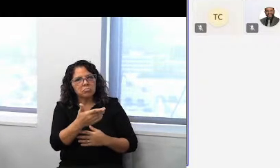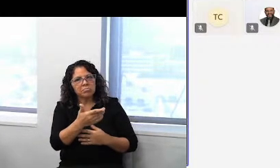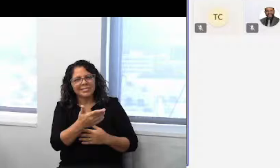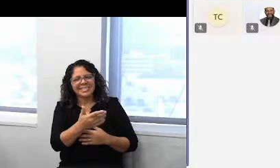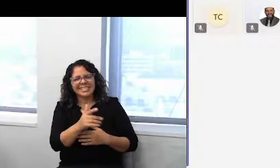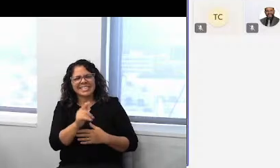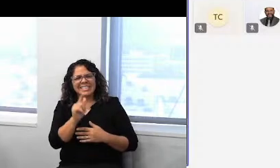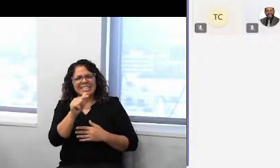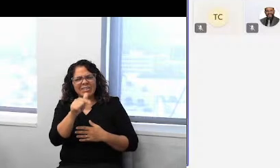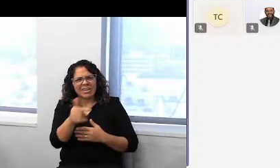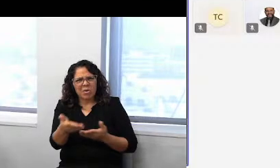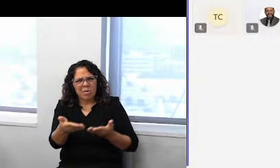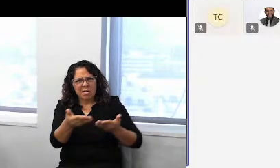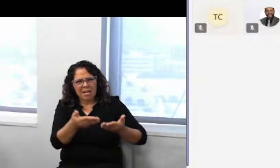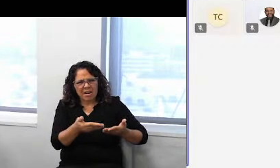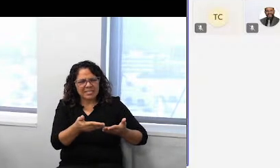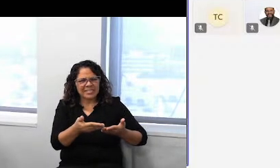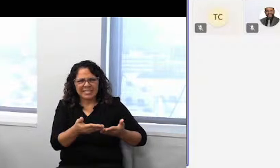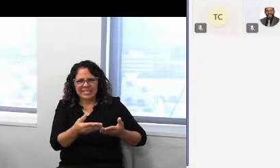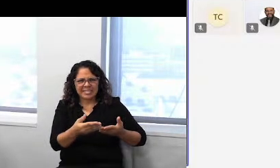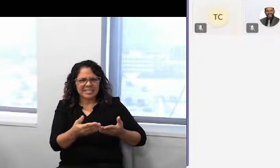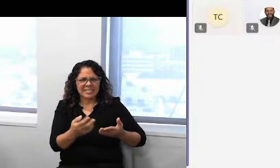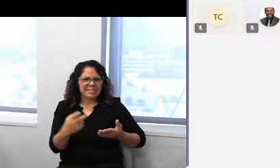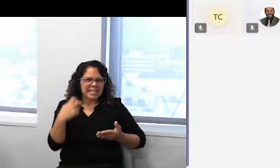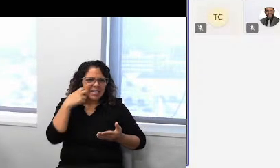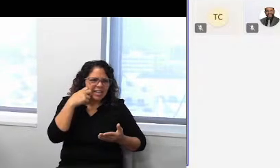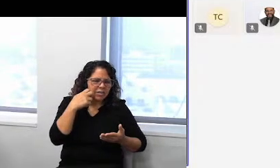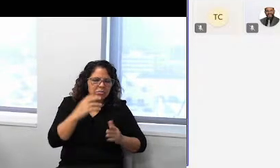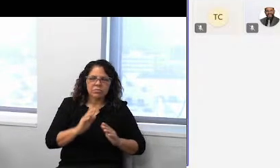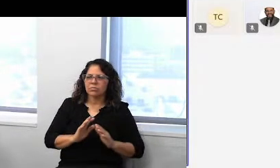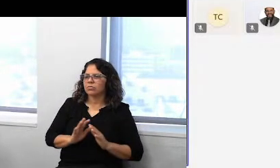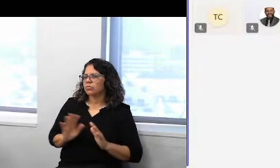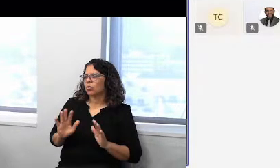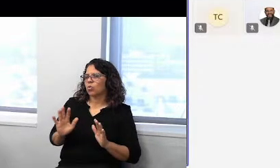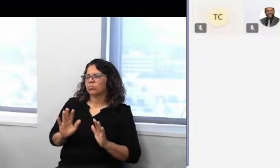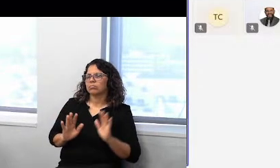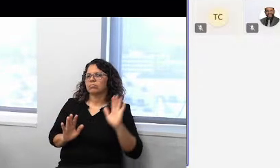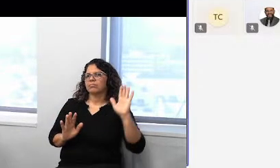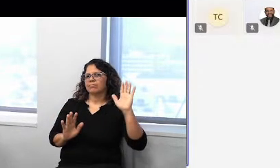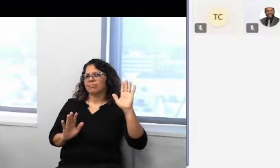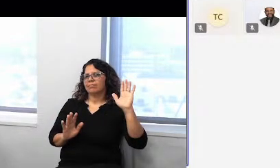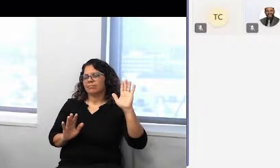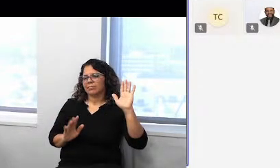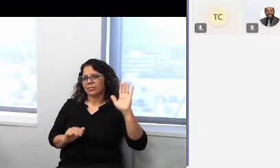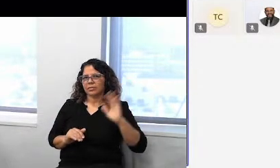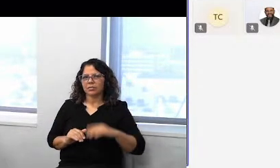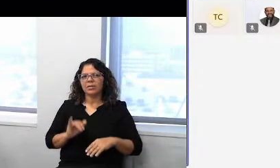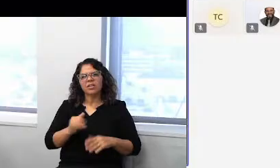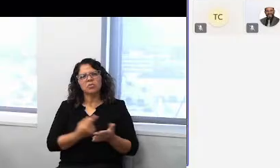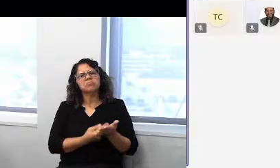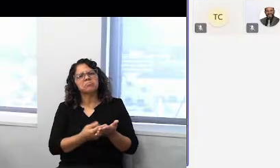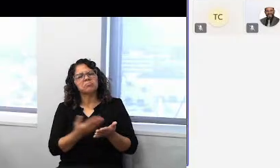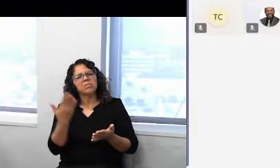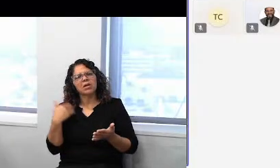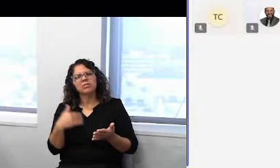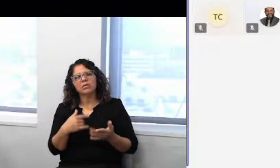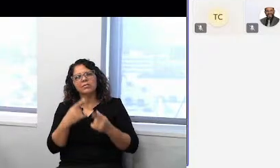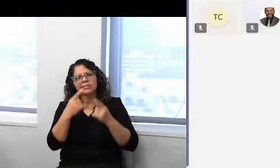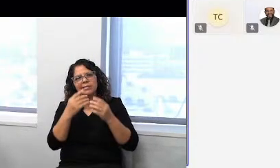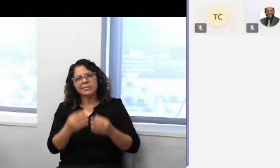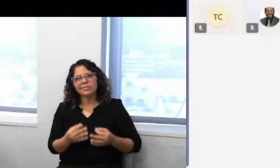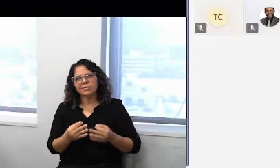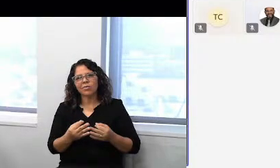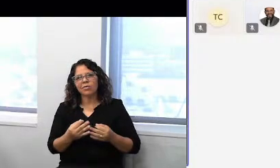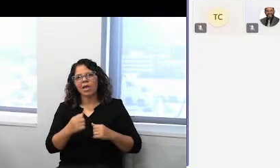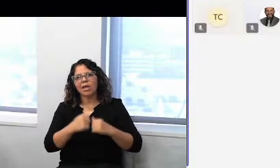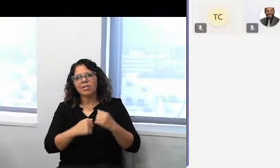scope of his testimony. All right, well, we've been over this before. First of all, the strategic decisions of the company to decide what to